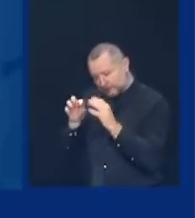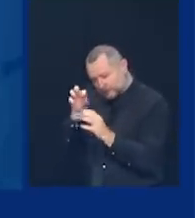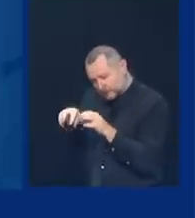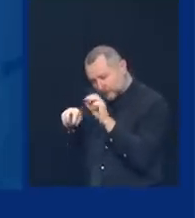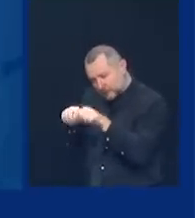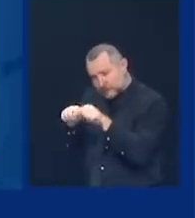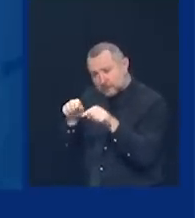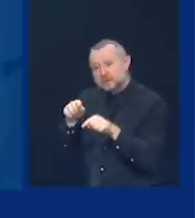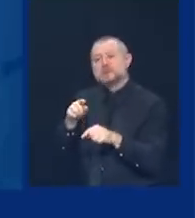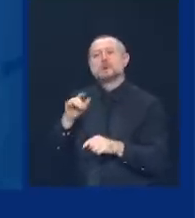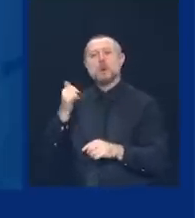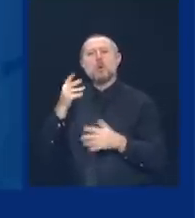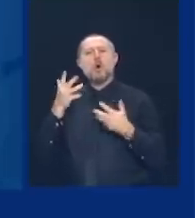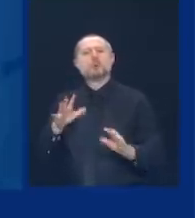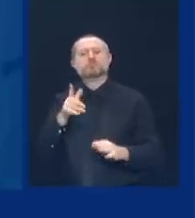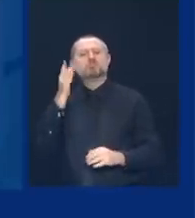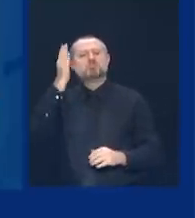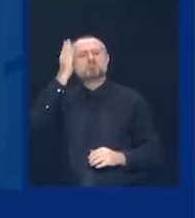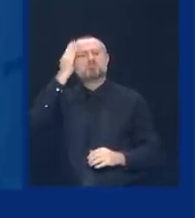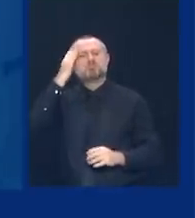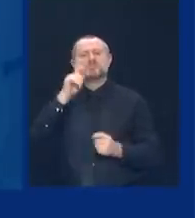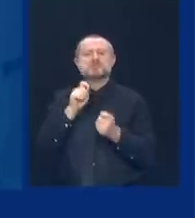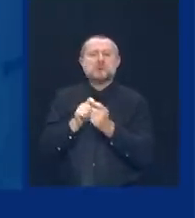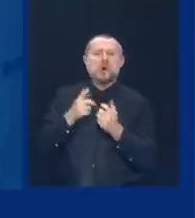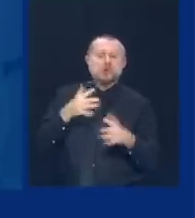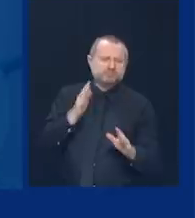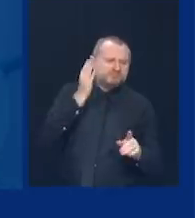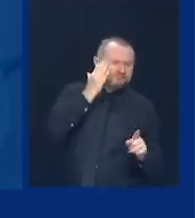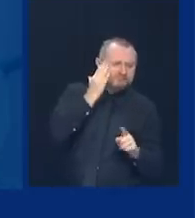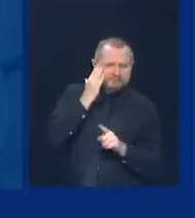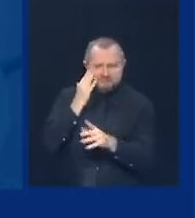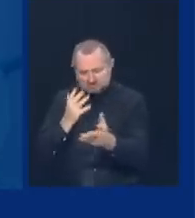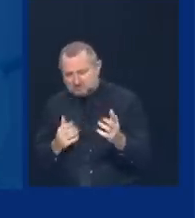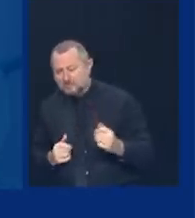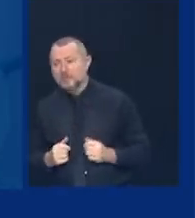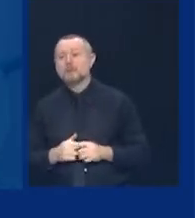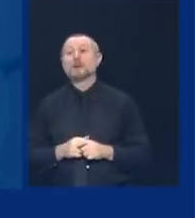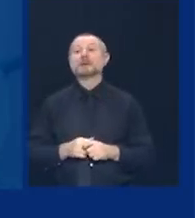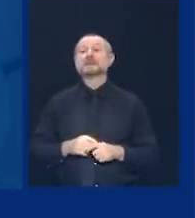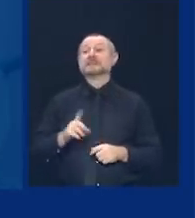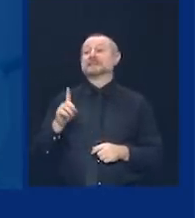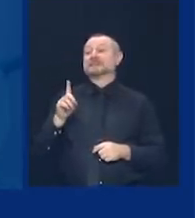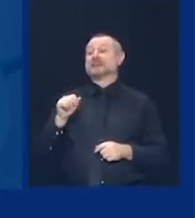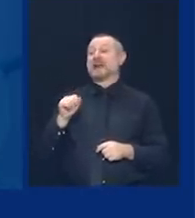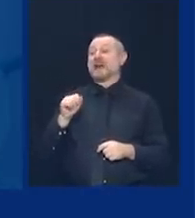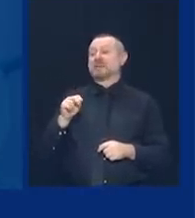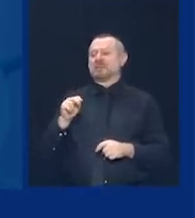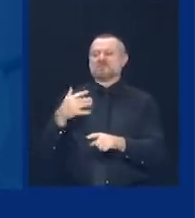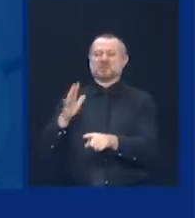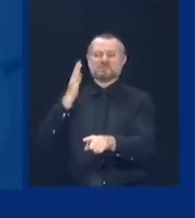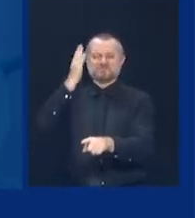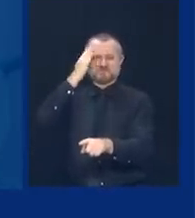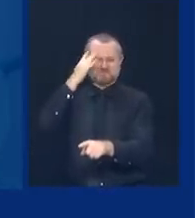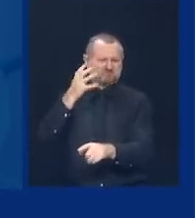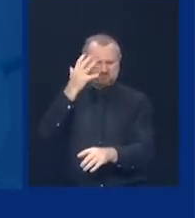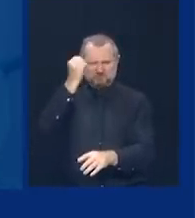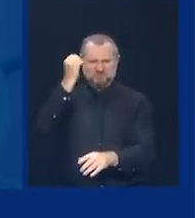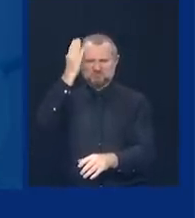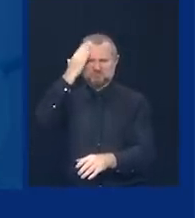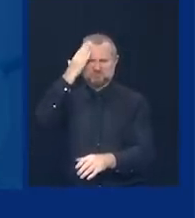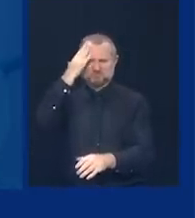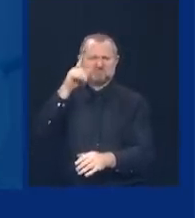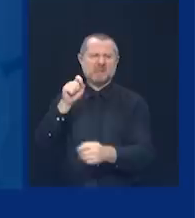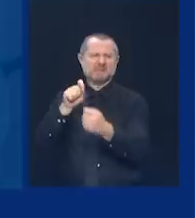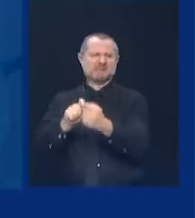You know the details of what a yellow zone is. Dan memorized them and can tell anyone who